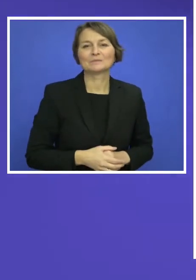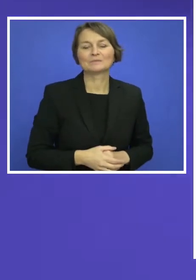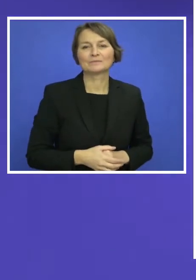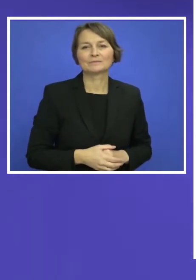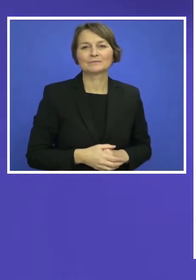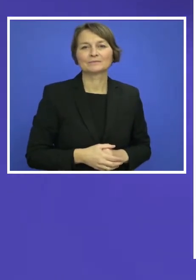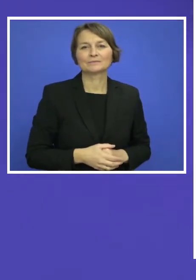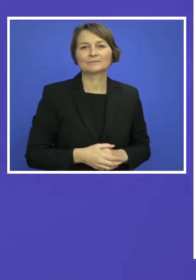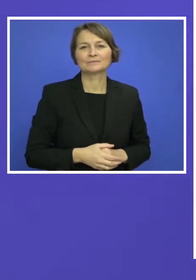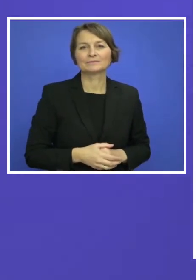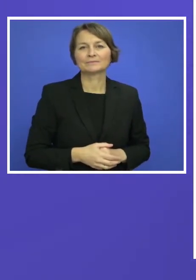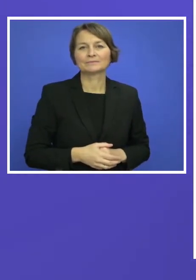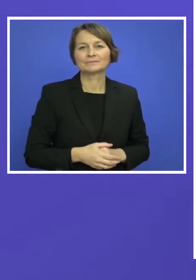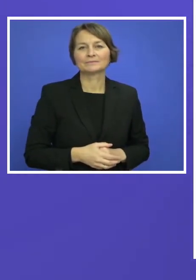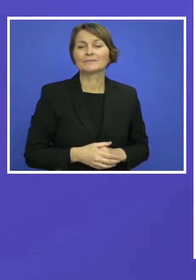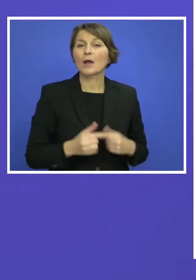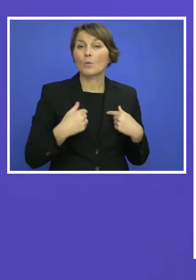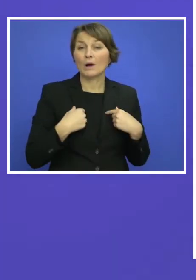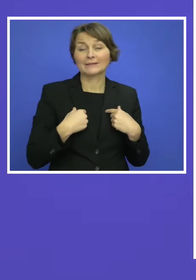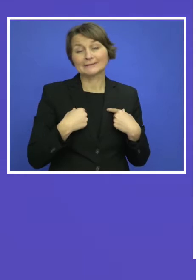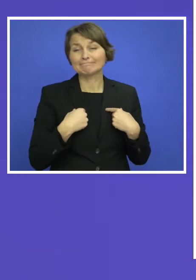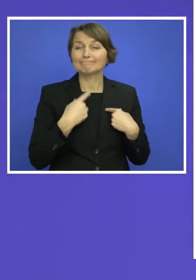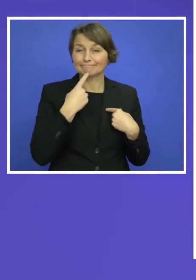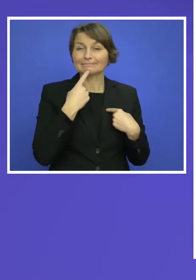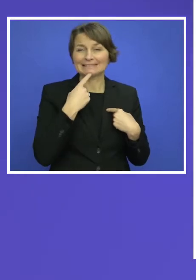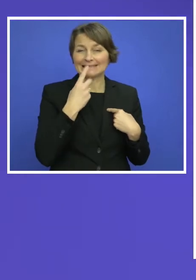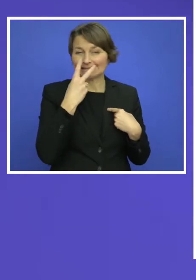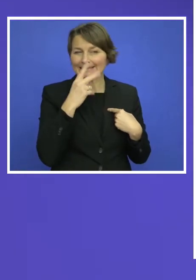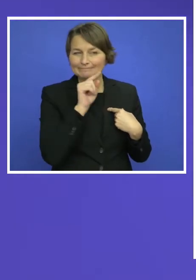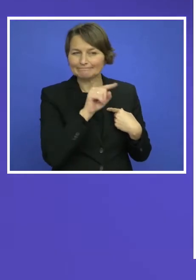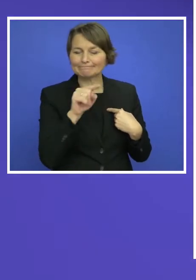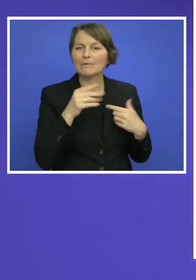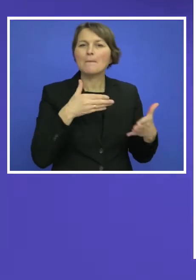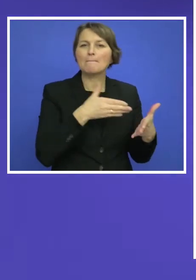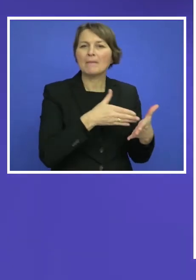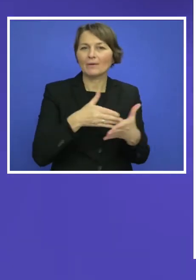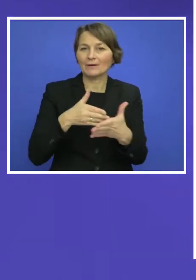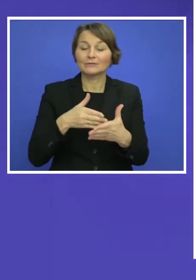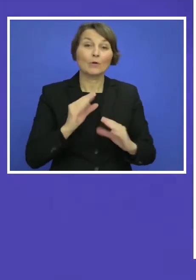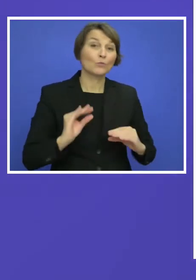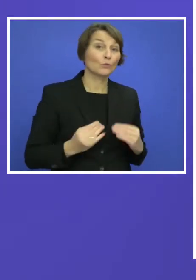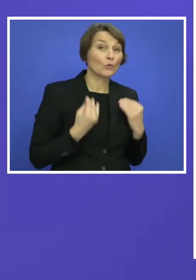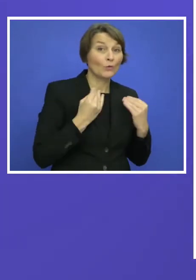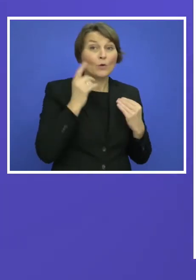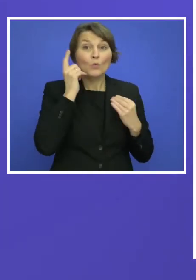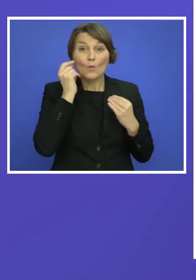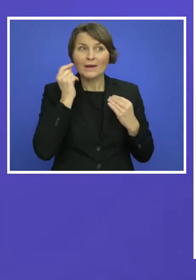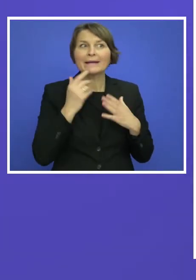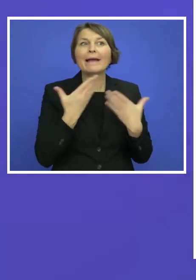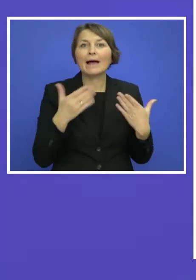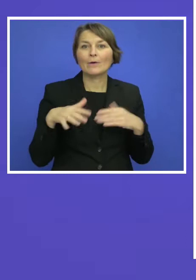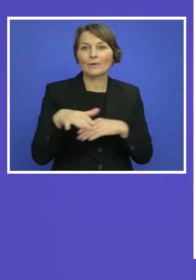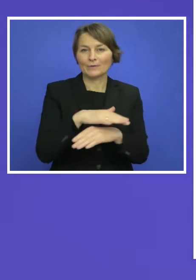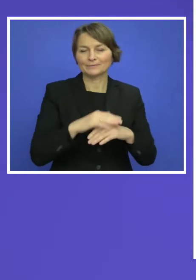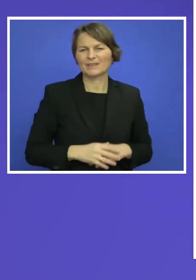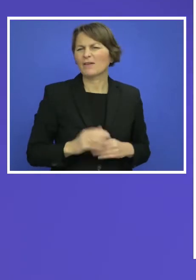speak about barriers that might face the youth and women in our communities in general, let me highlight a couple of